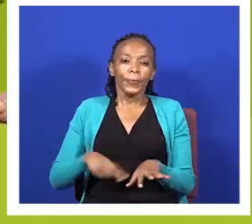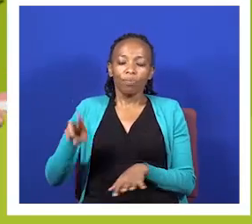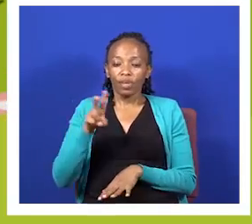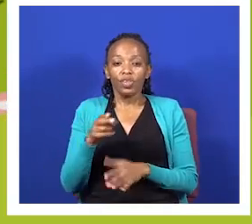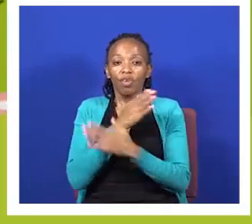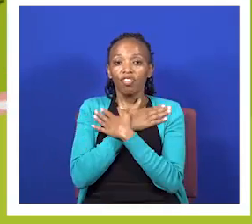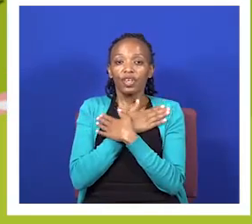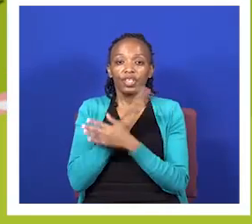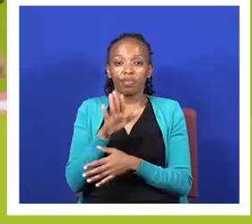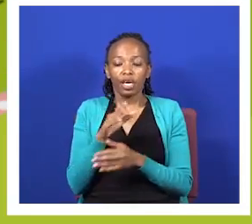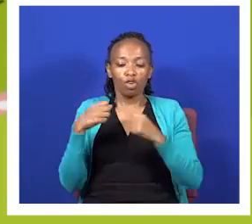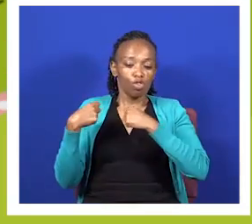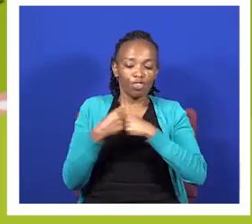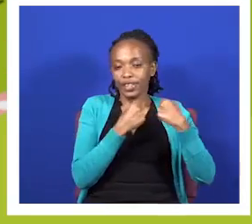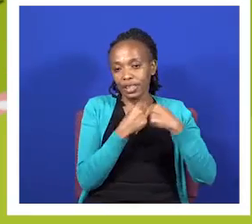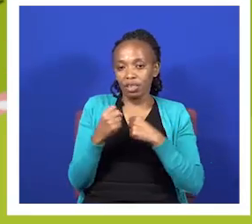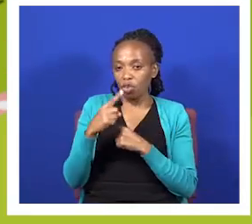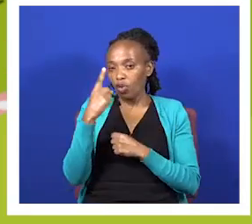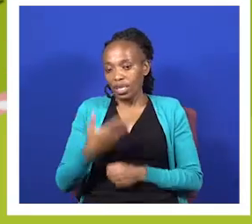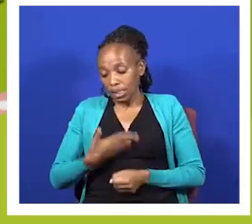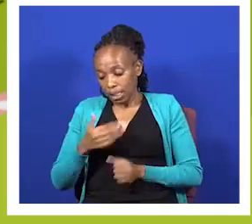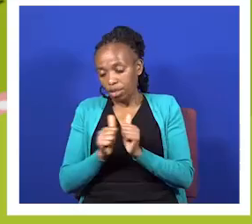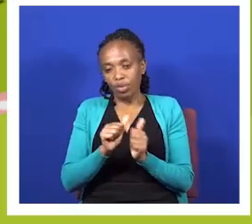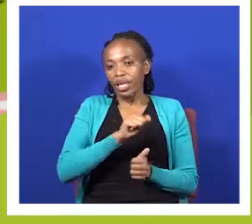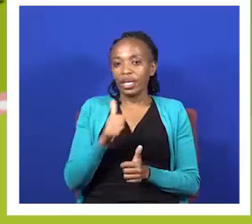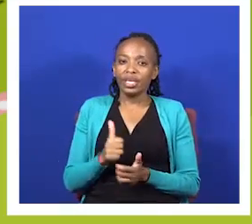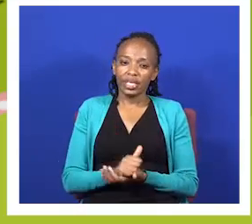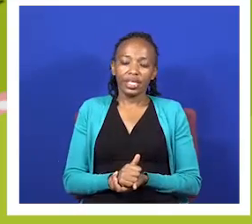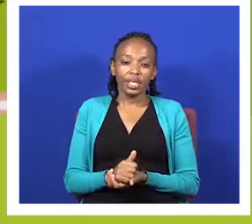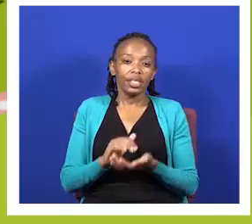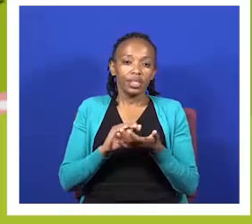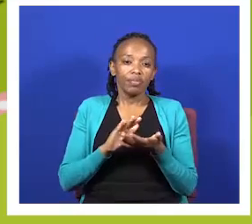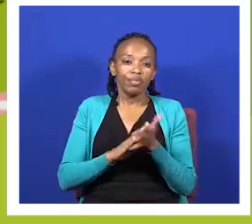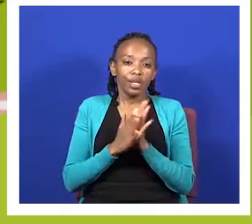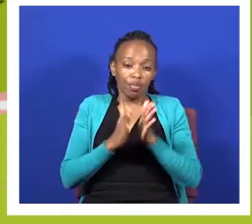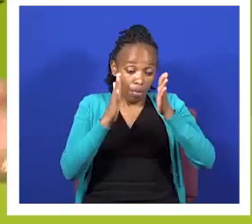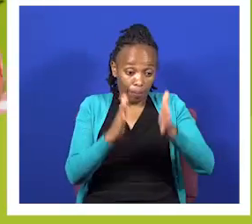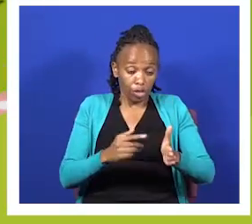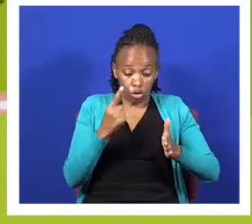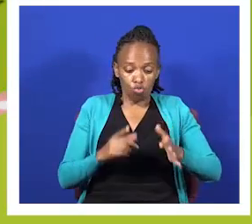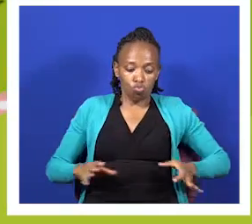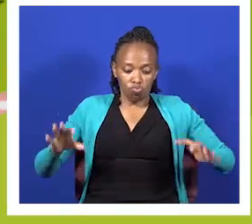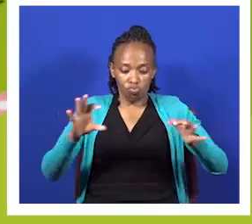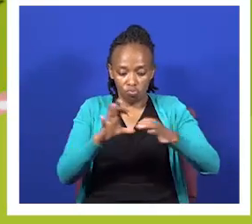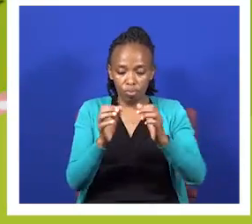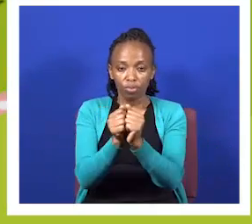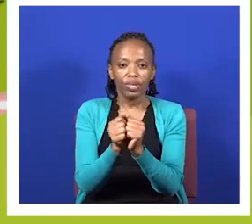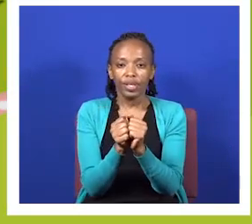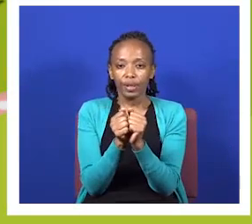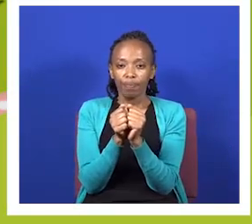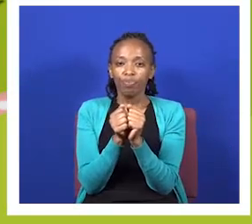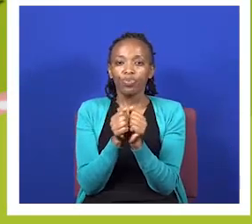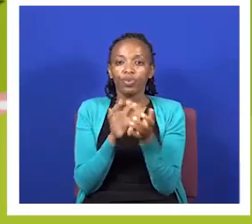see your friends have fought, or one is angry with another, be the one to bring them